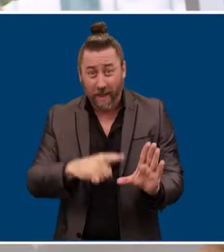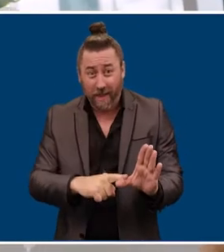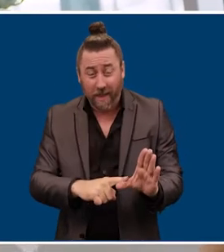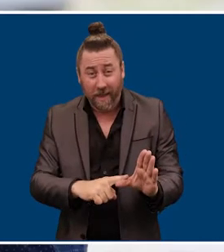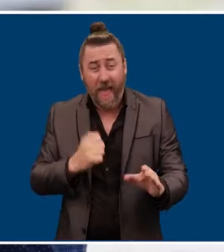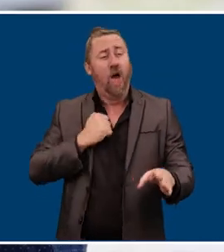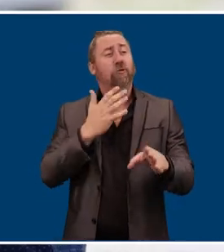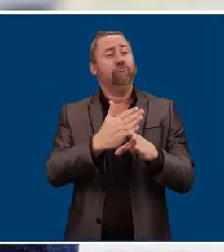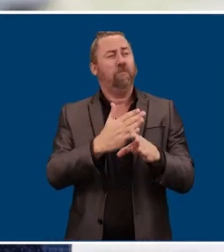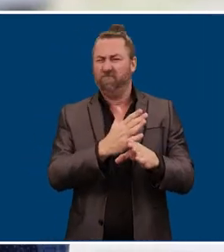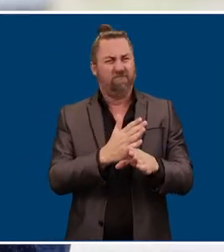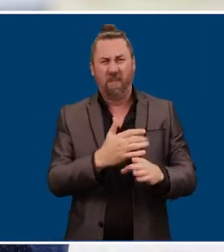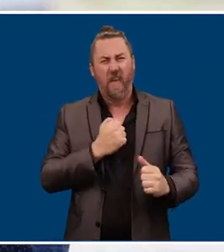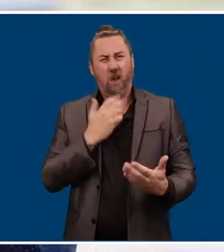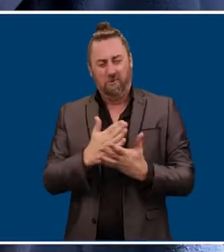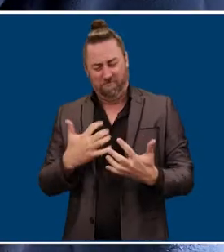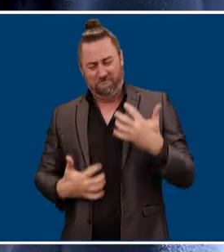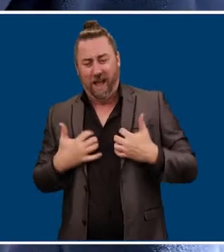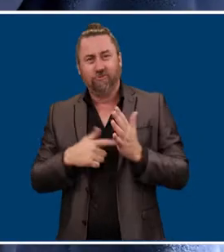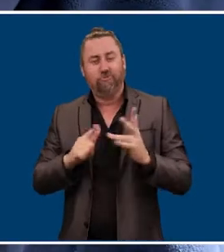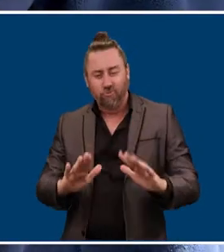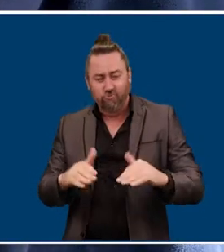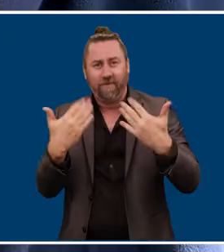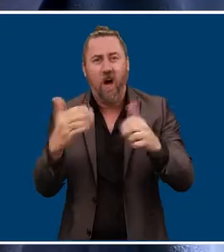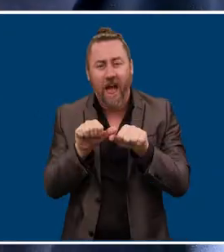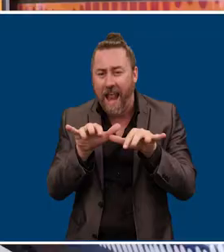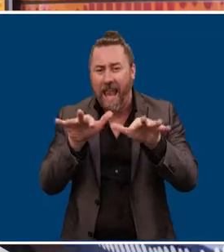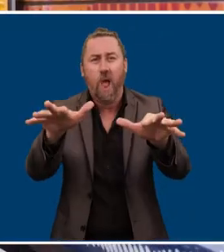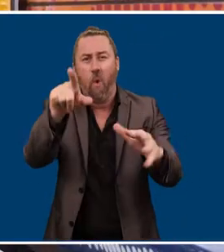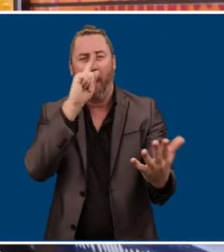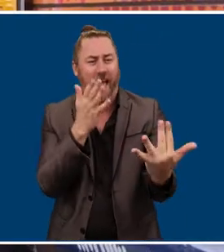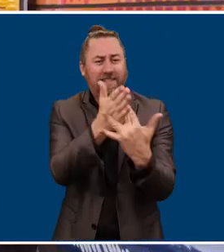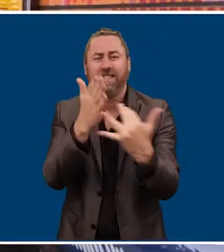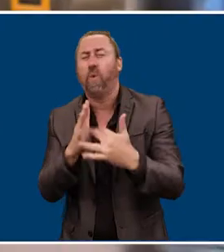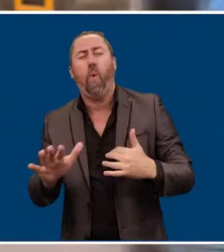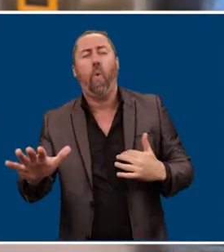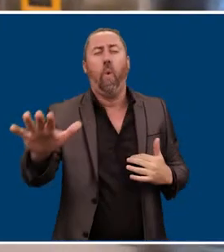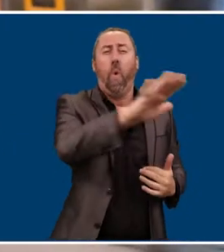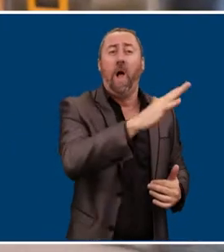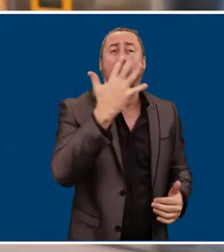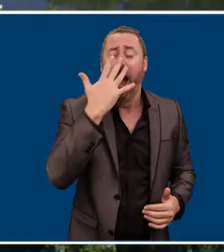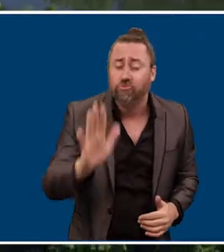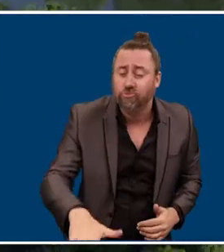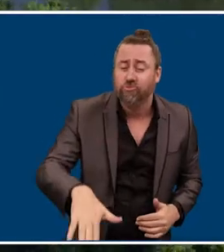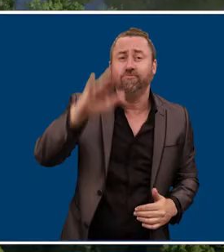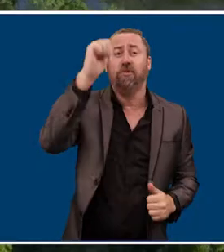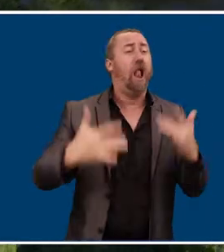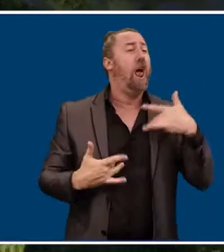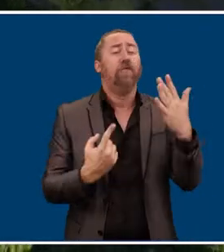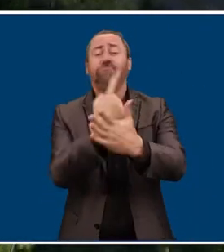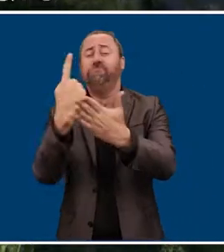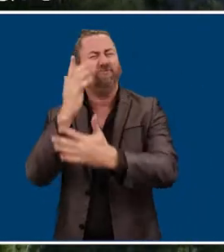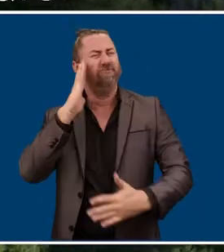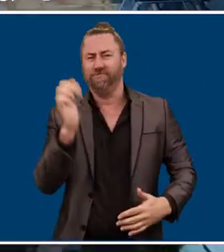job, no, our passion, is to deliver a network that is accessible to everyone at every age or stage.